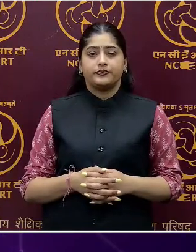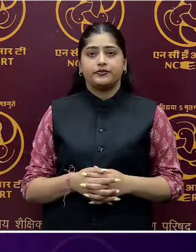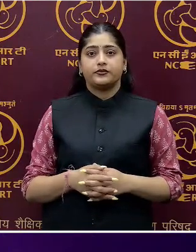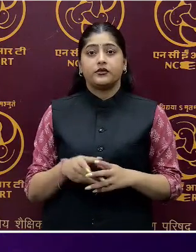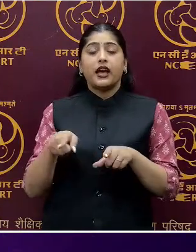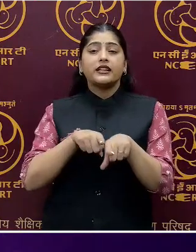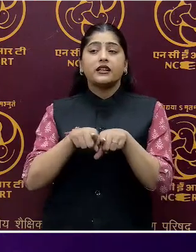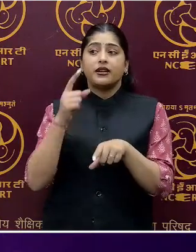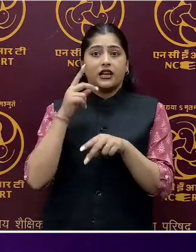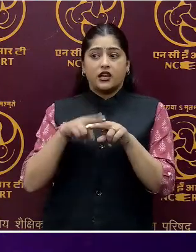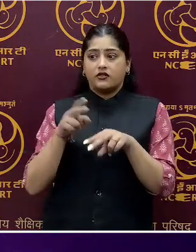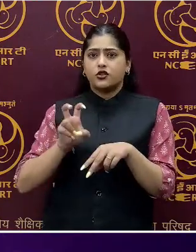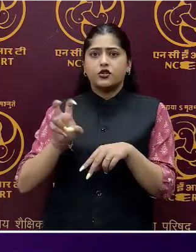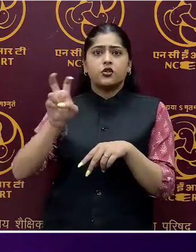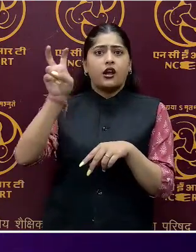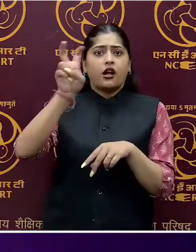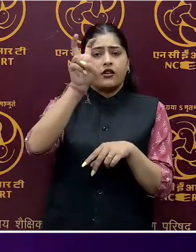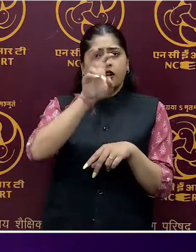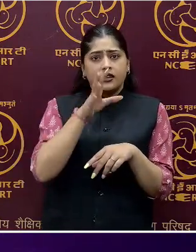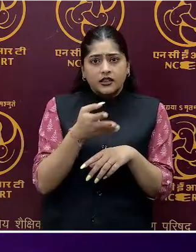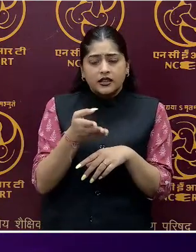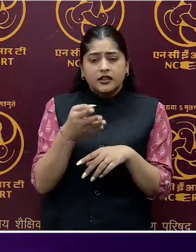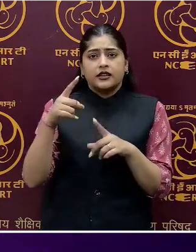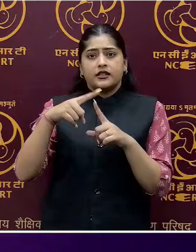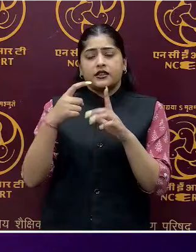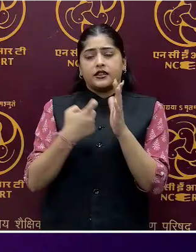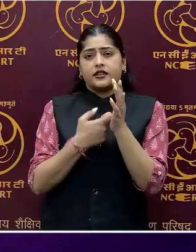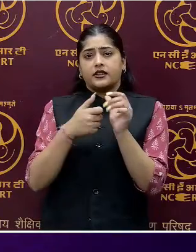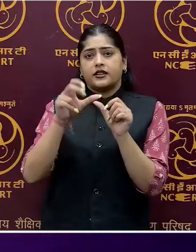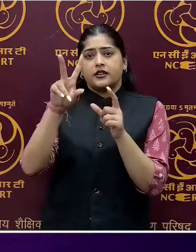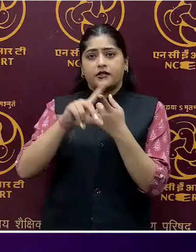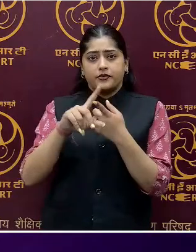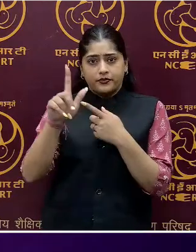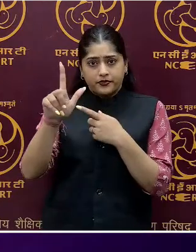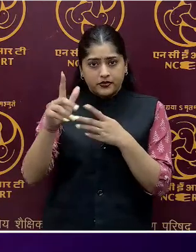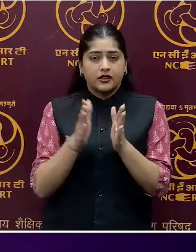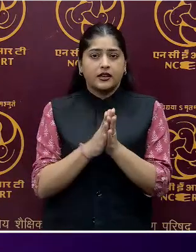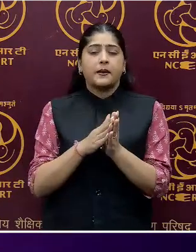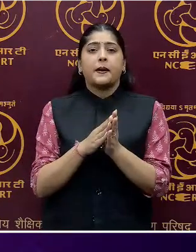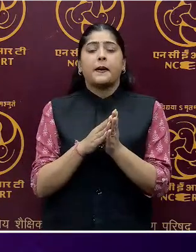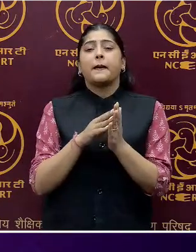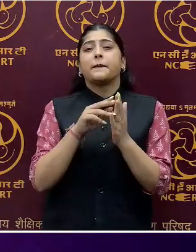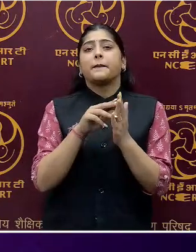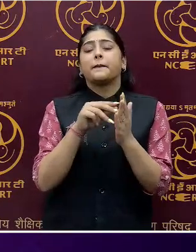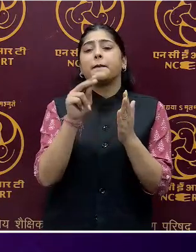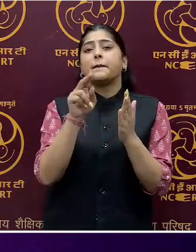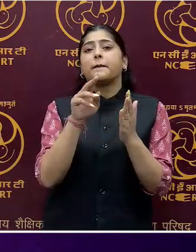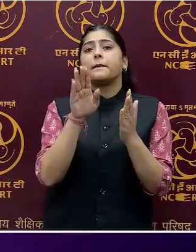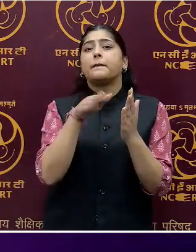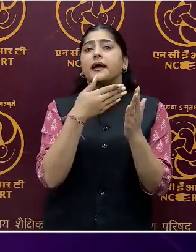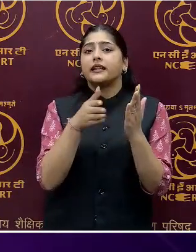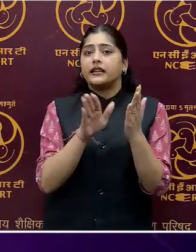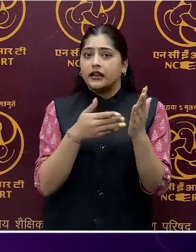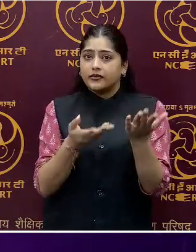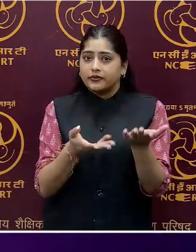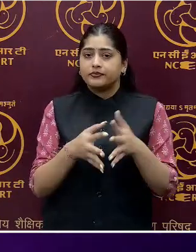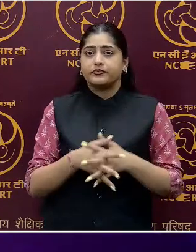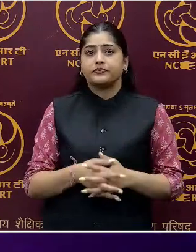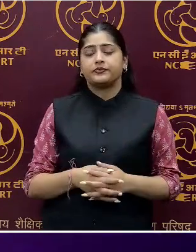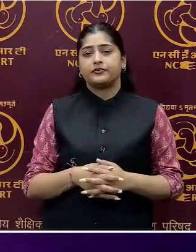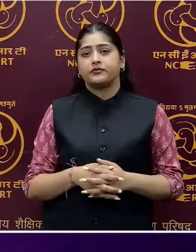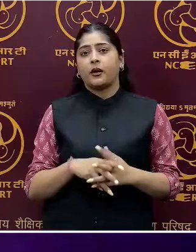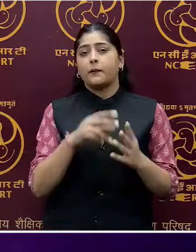traveled in their summer vacations. That's right. So travel was the word there. Painting, we talked about the Madhubani painting that belongs to